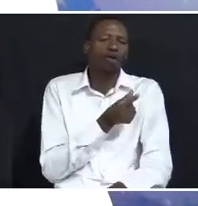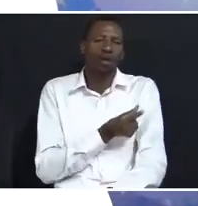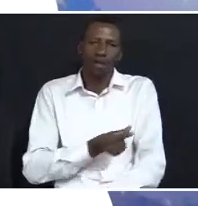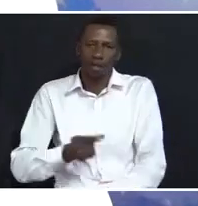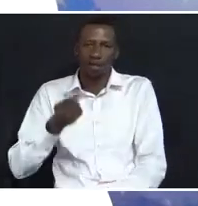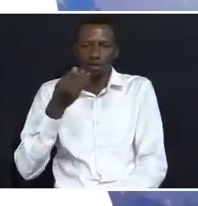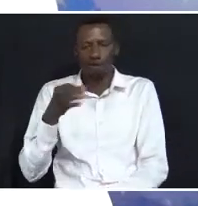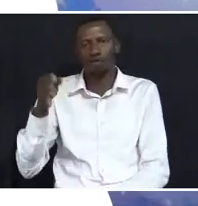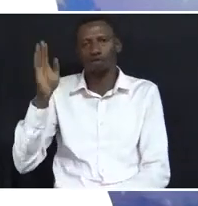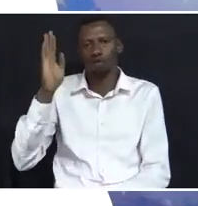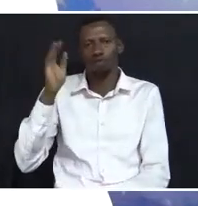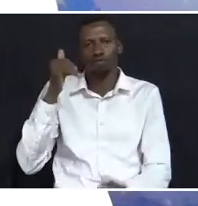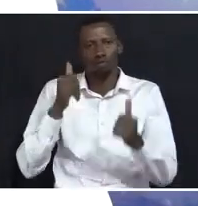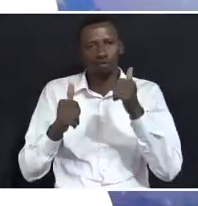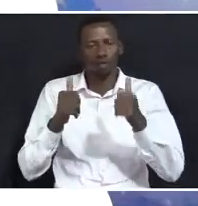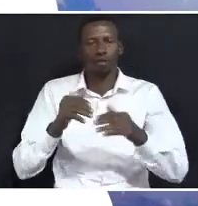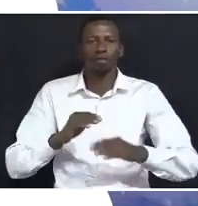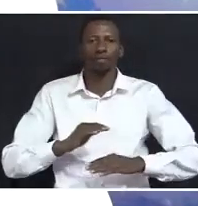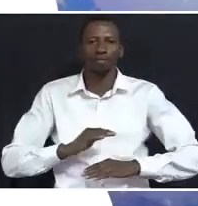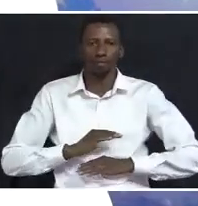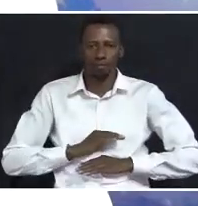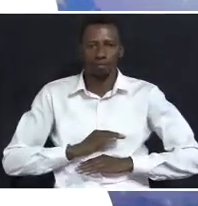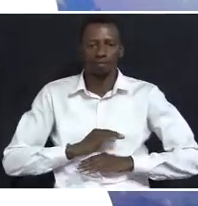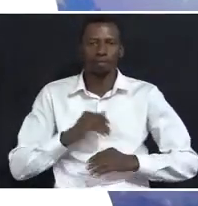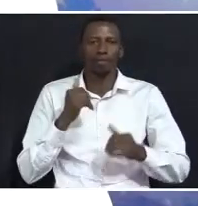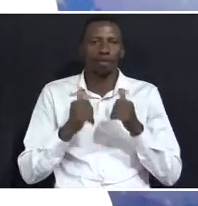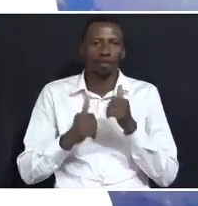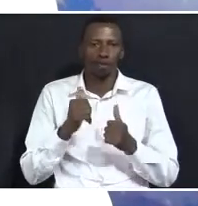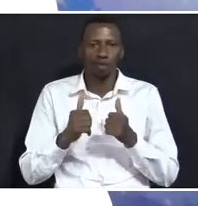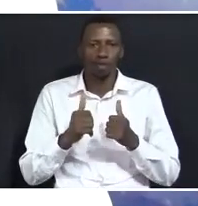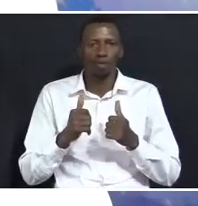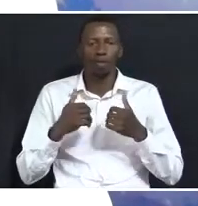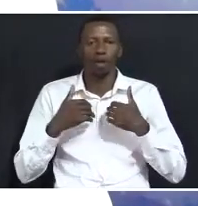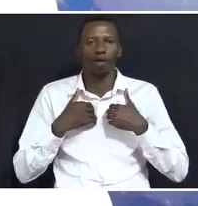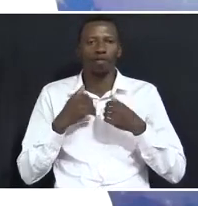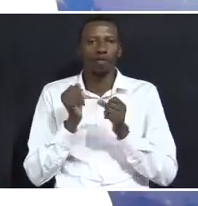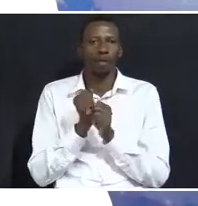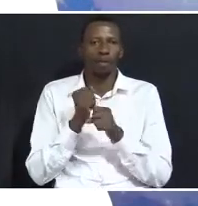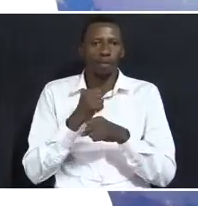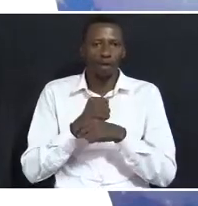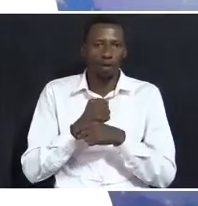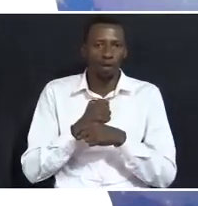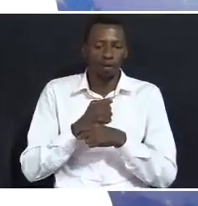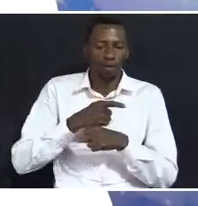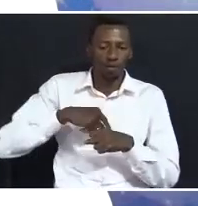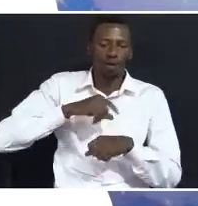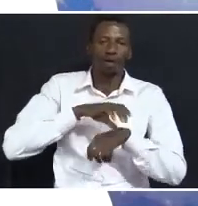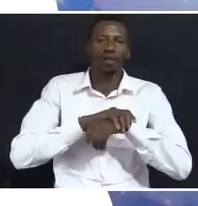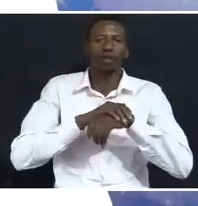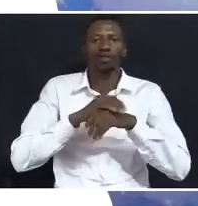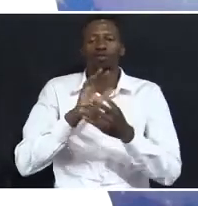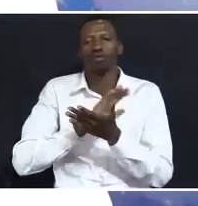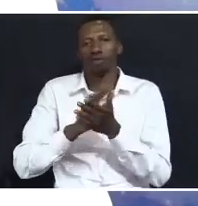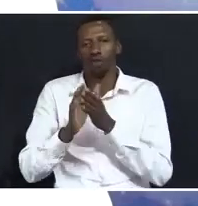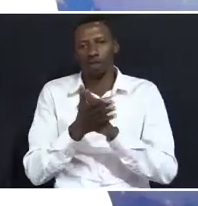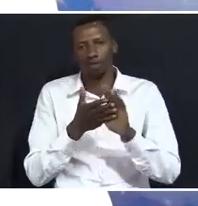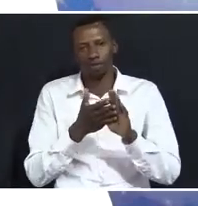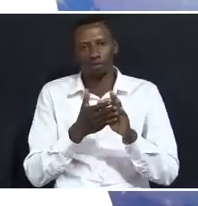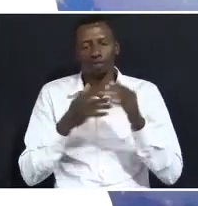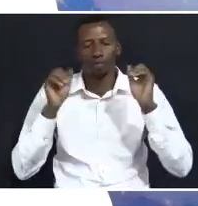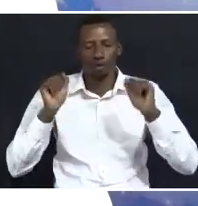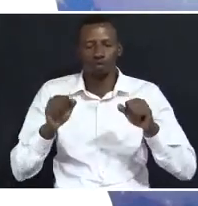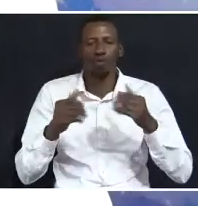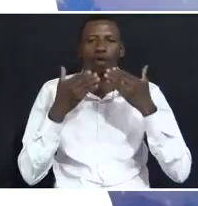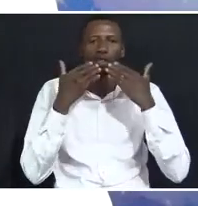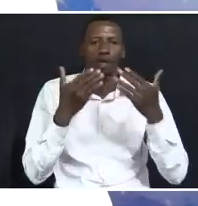God that is sufficient and that has made our forgiveness possible. Thank you, choir.